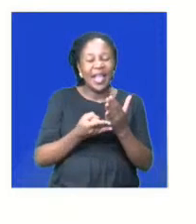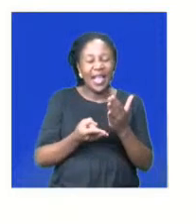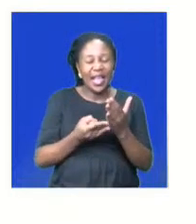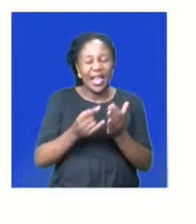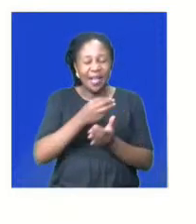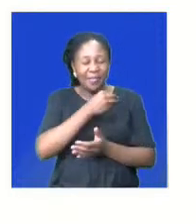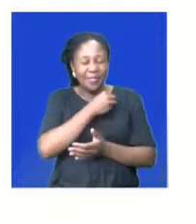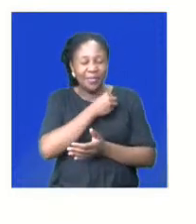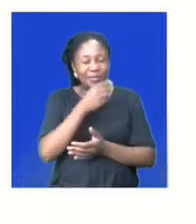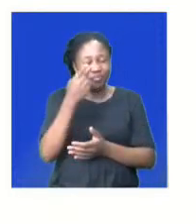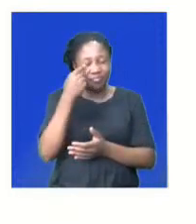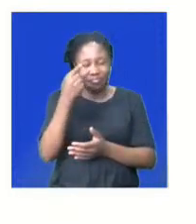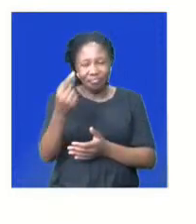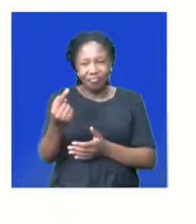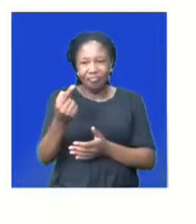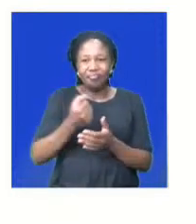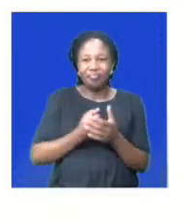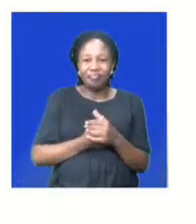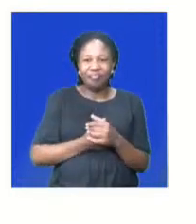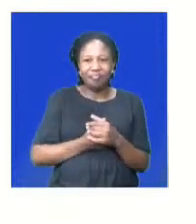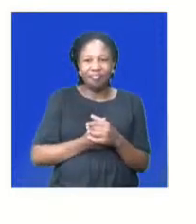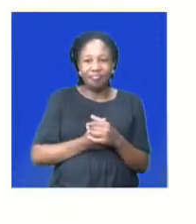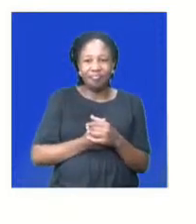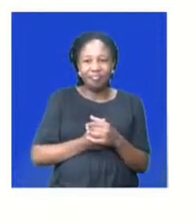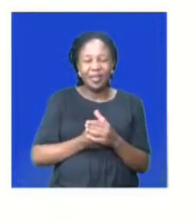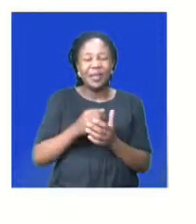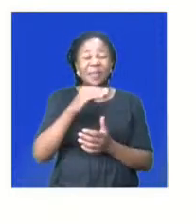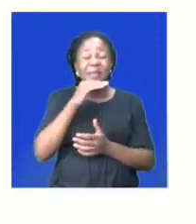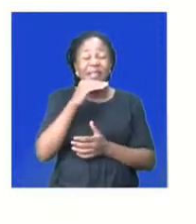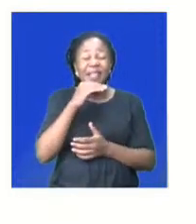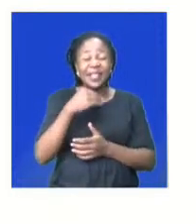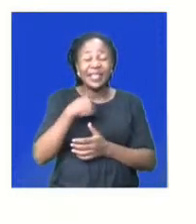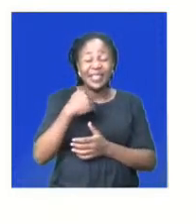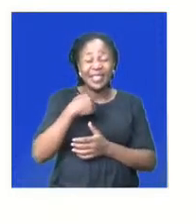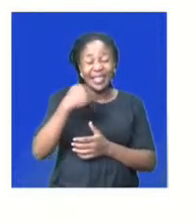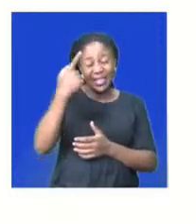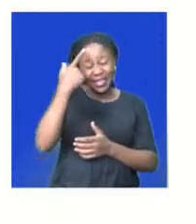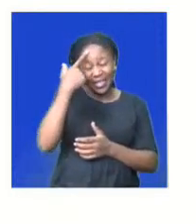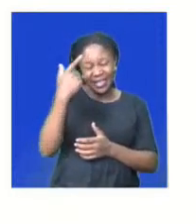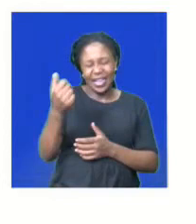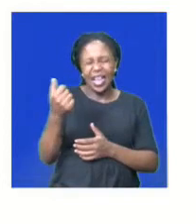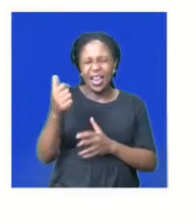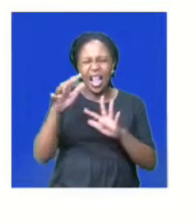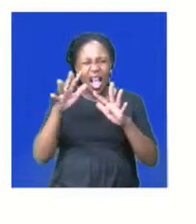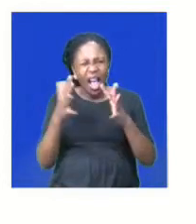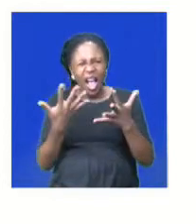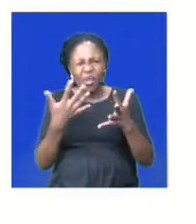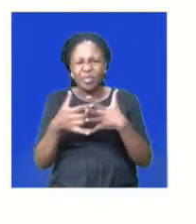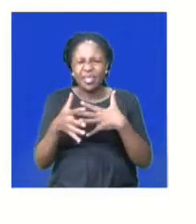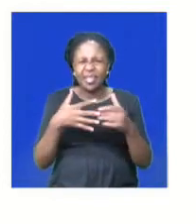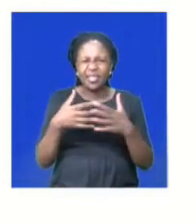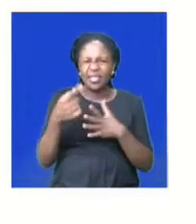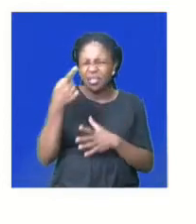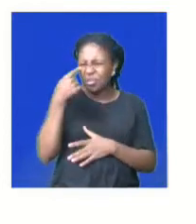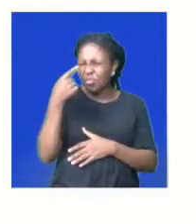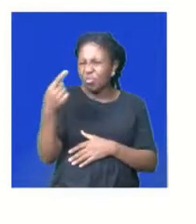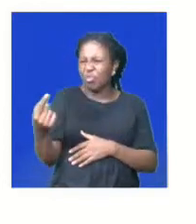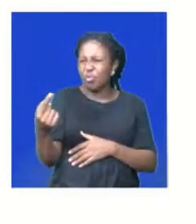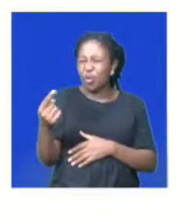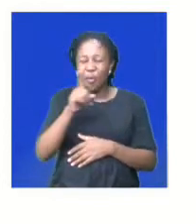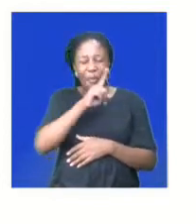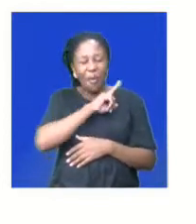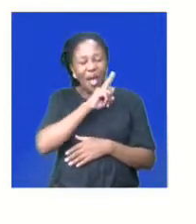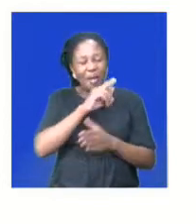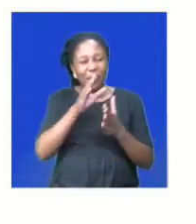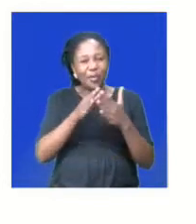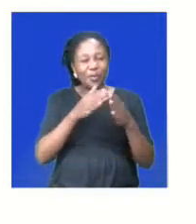the sense of sight. We are able to know how objects look like because of the sense of